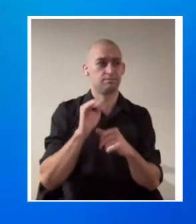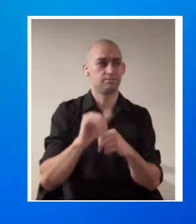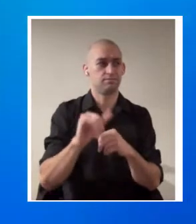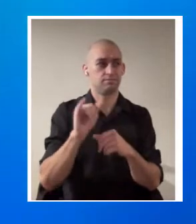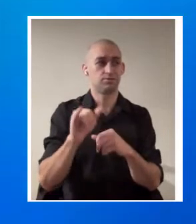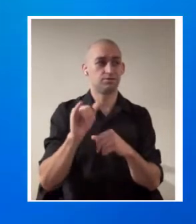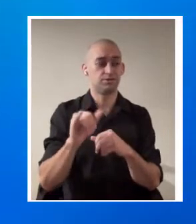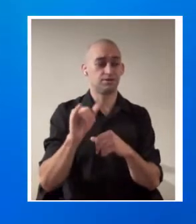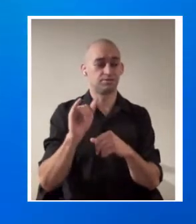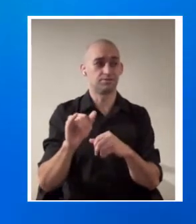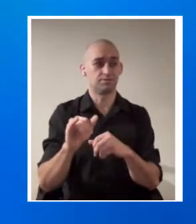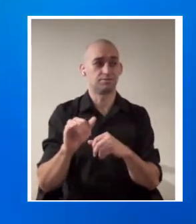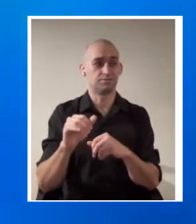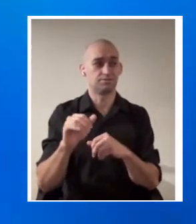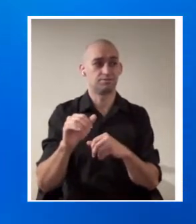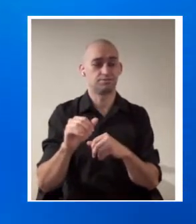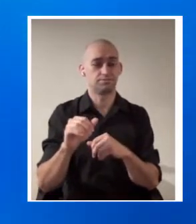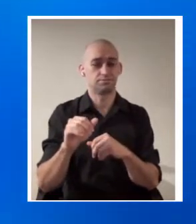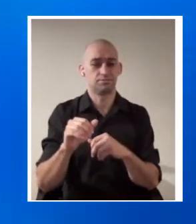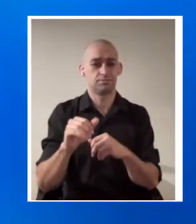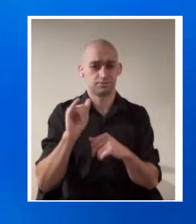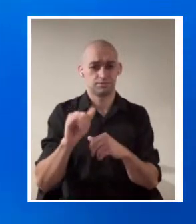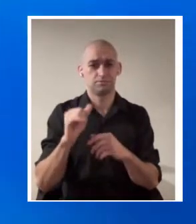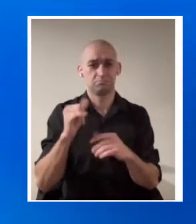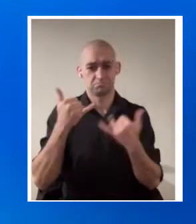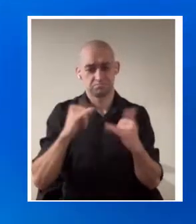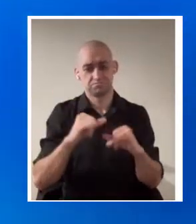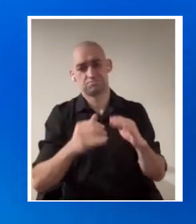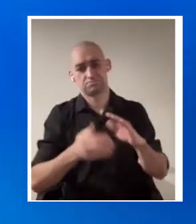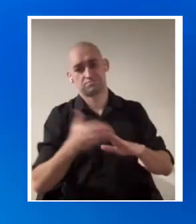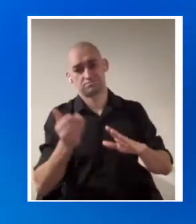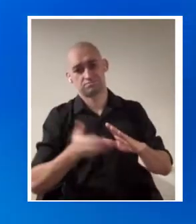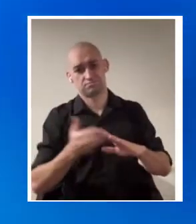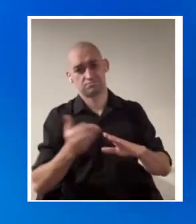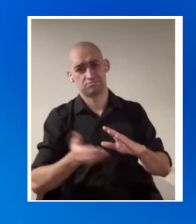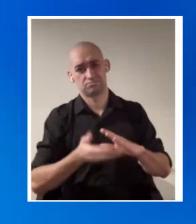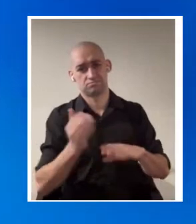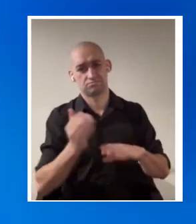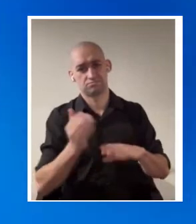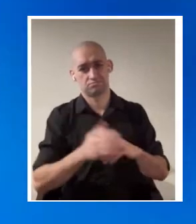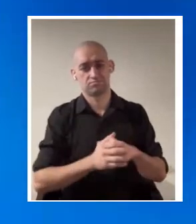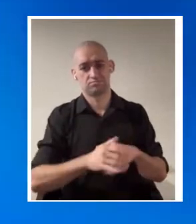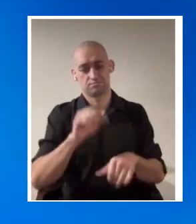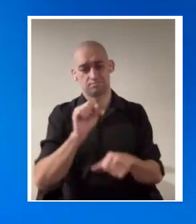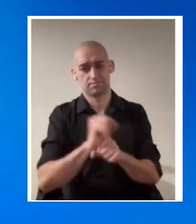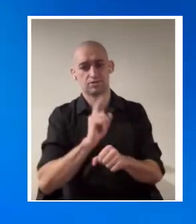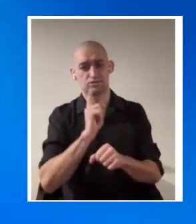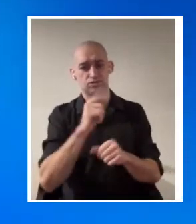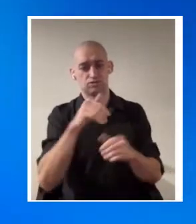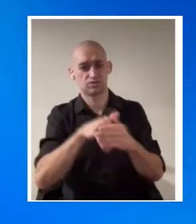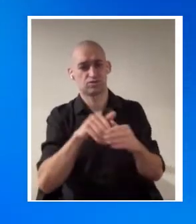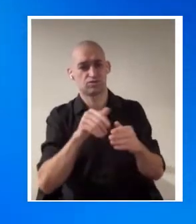presentation, and the whole point to start early at 4:30 is to ensure that we are in the right